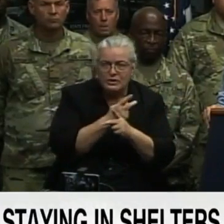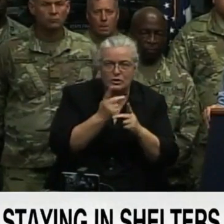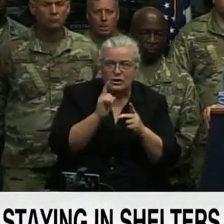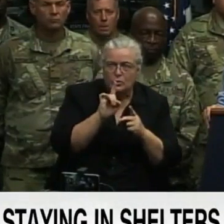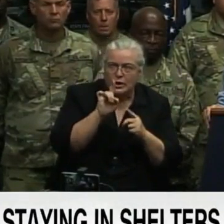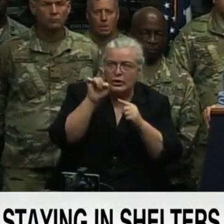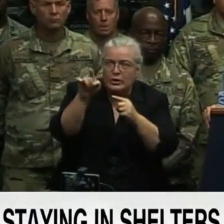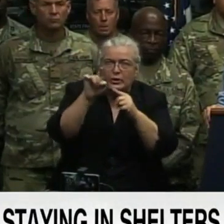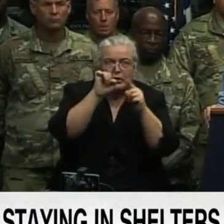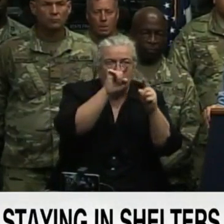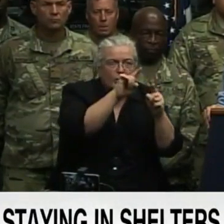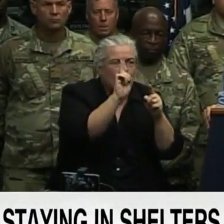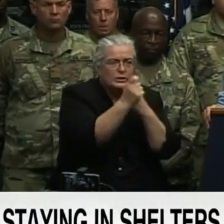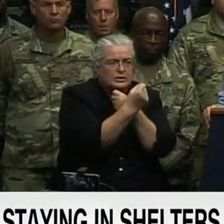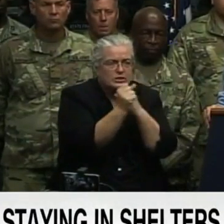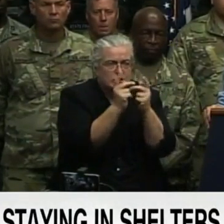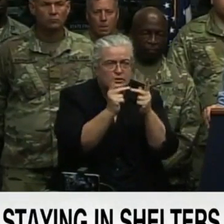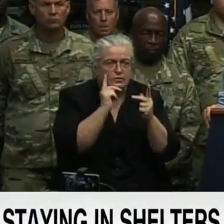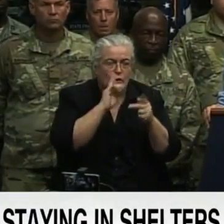shelters.